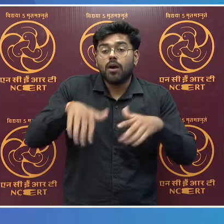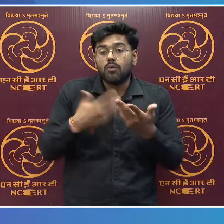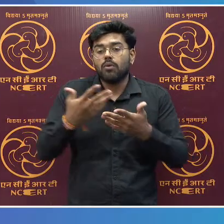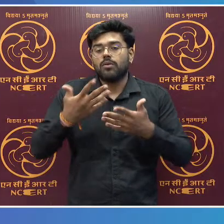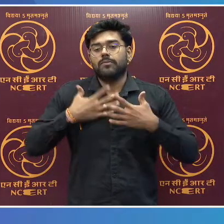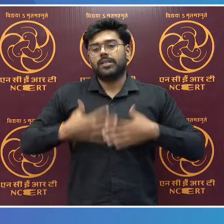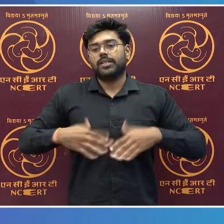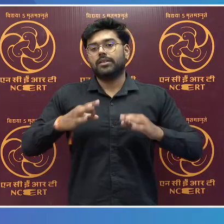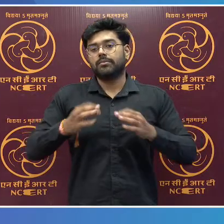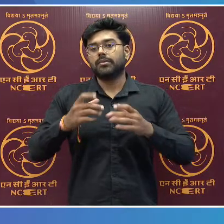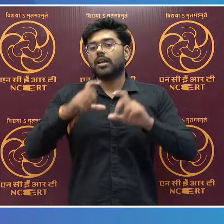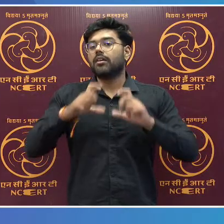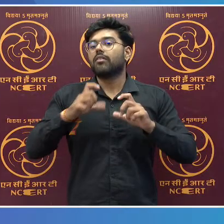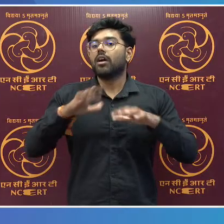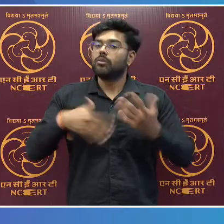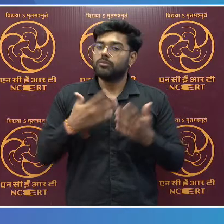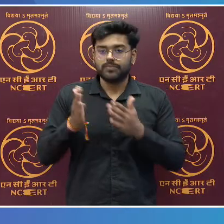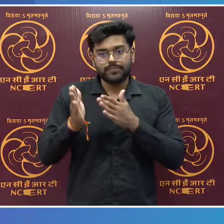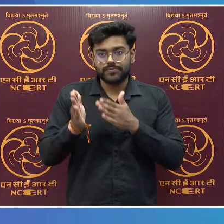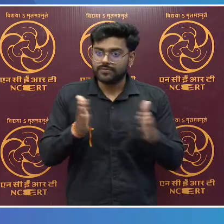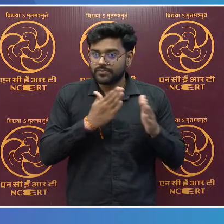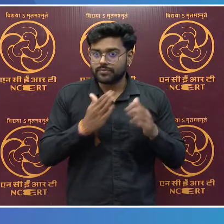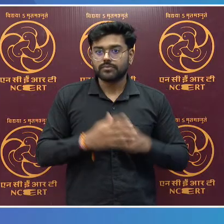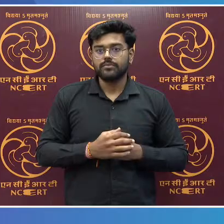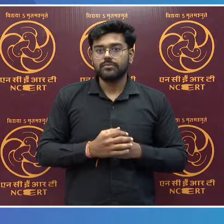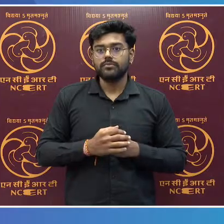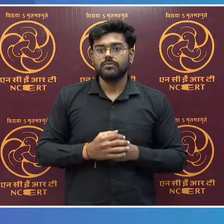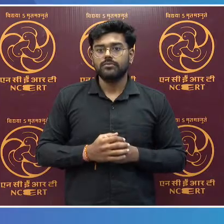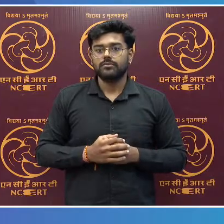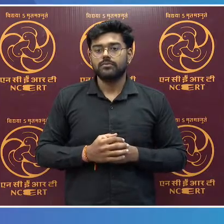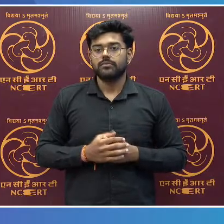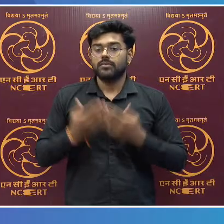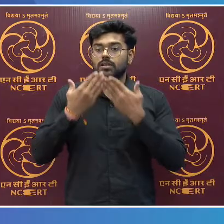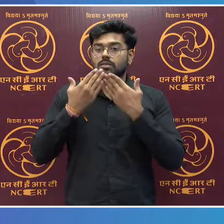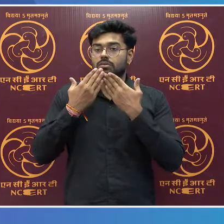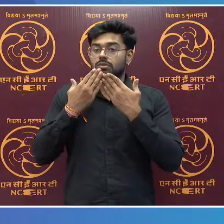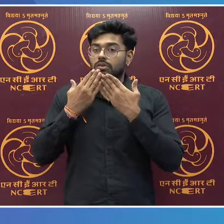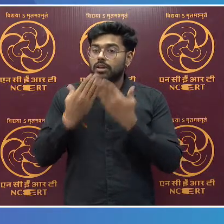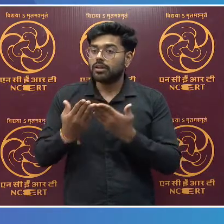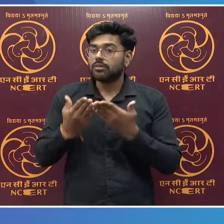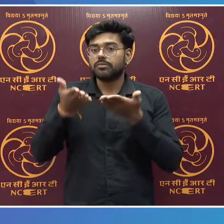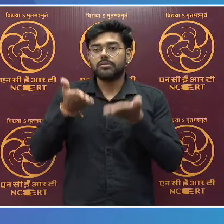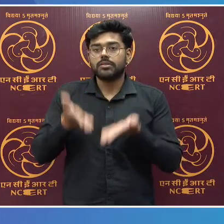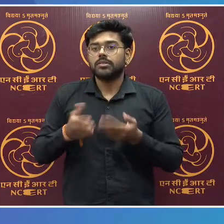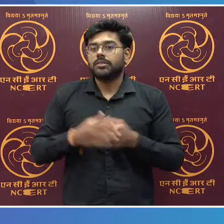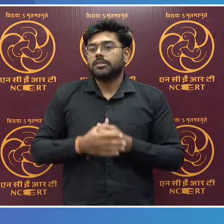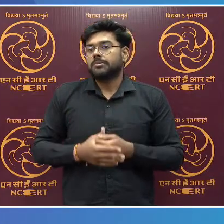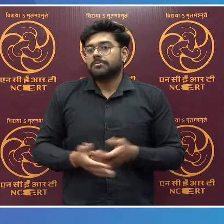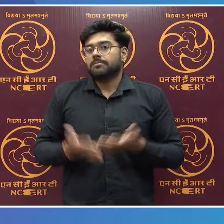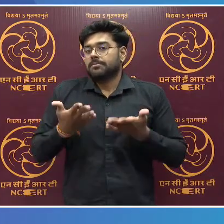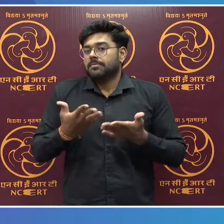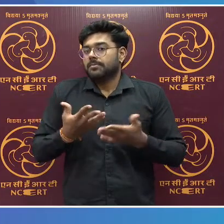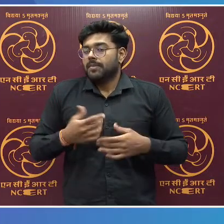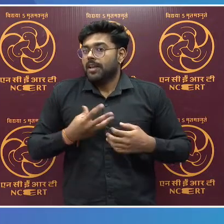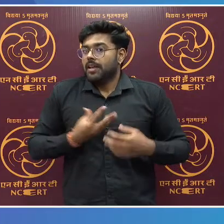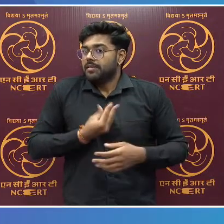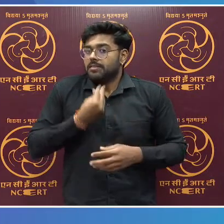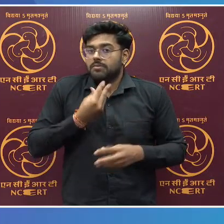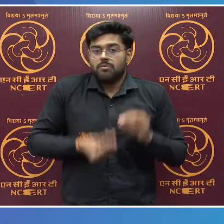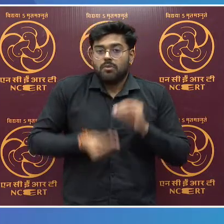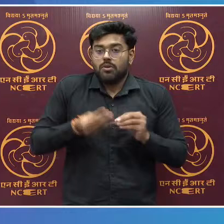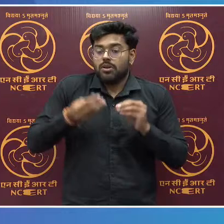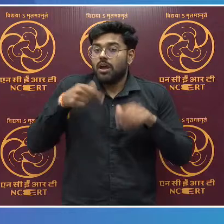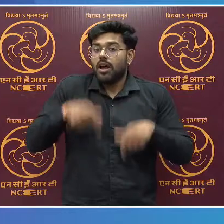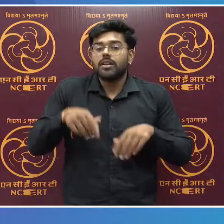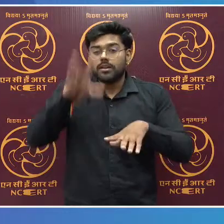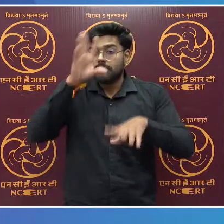our health and even our crops. Thank you very much, ma'am, for this. This was really insightful. So friends, today